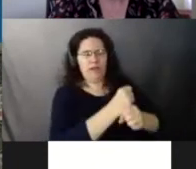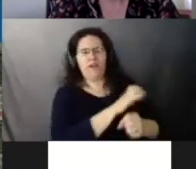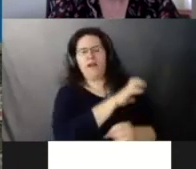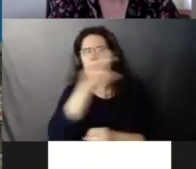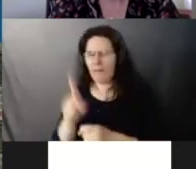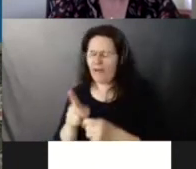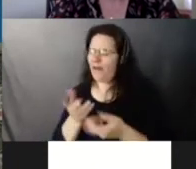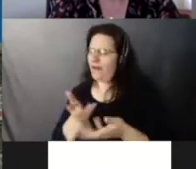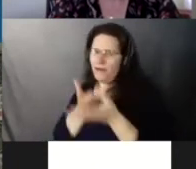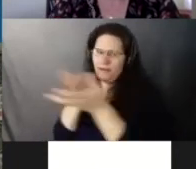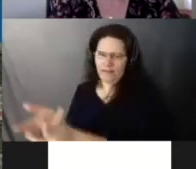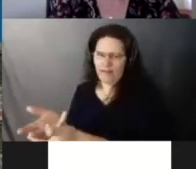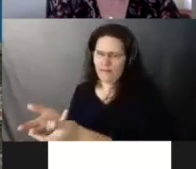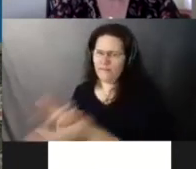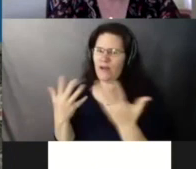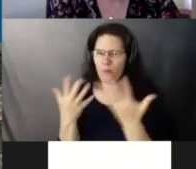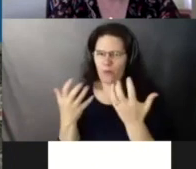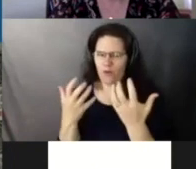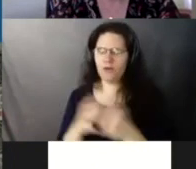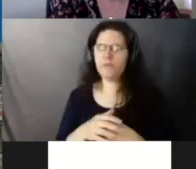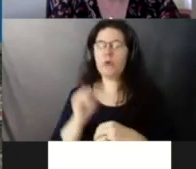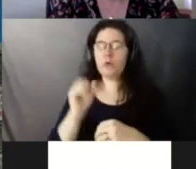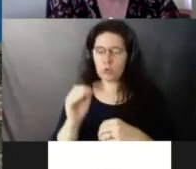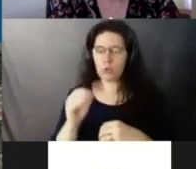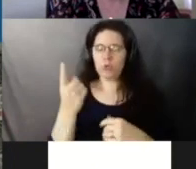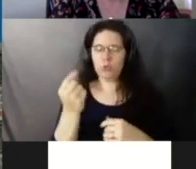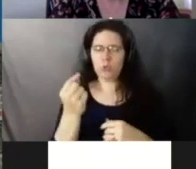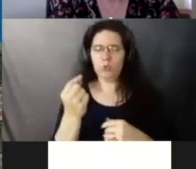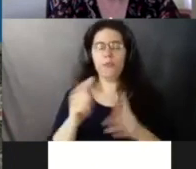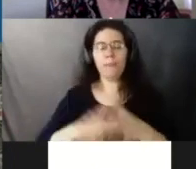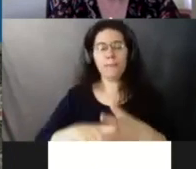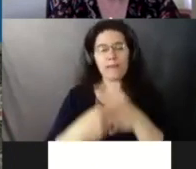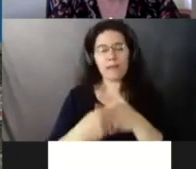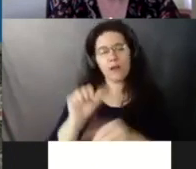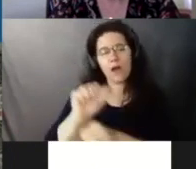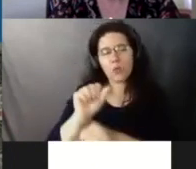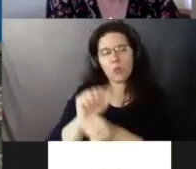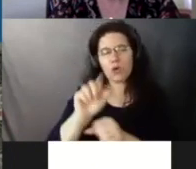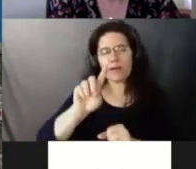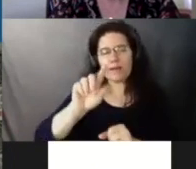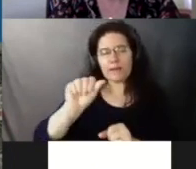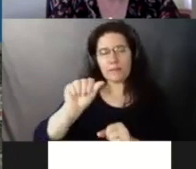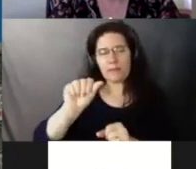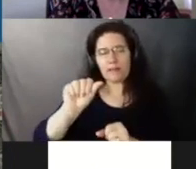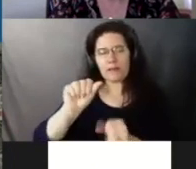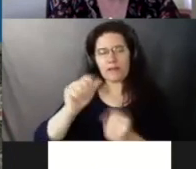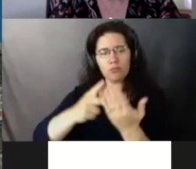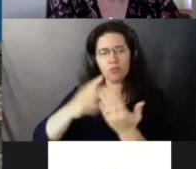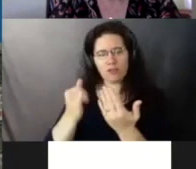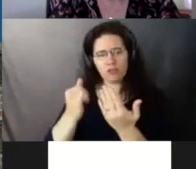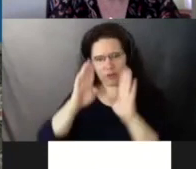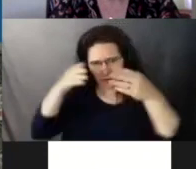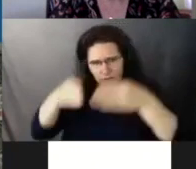doing. I'm at the beginning I was working disability center projects. Now I am working